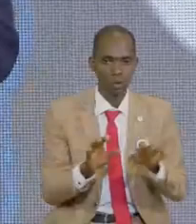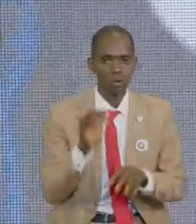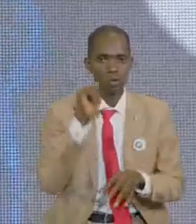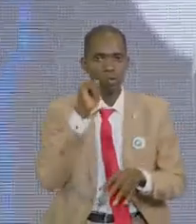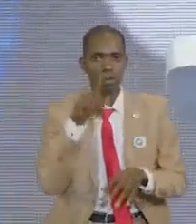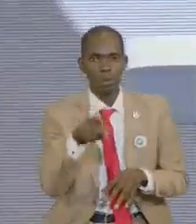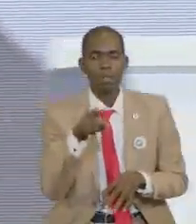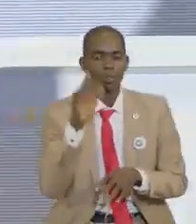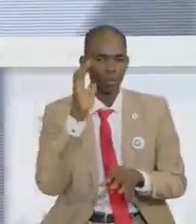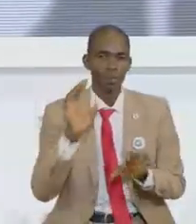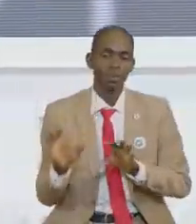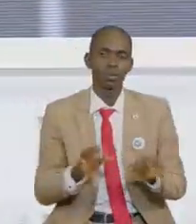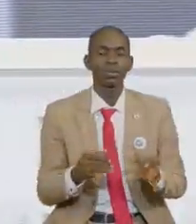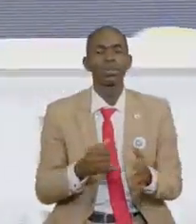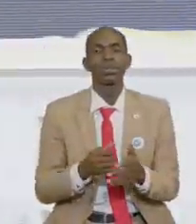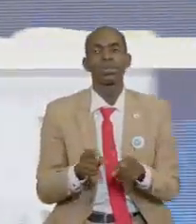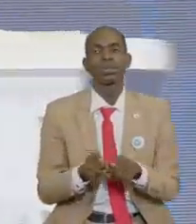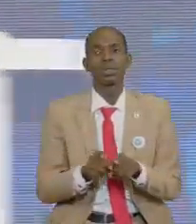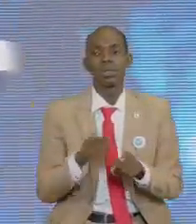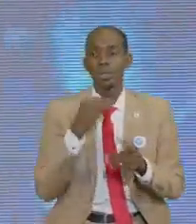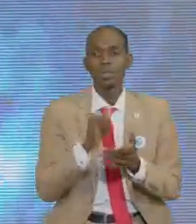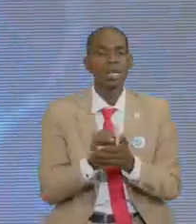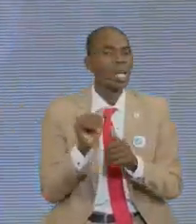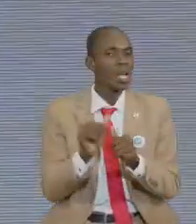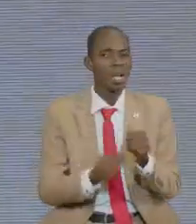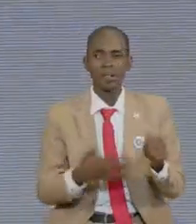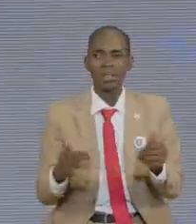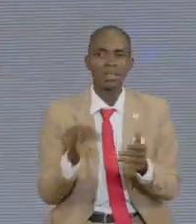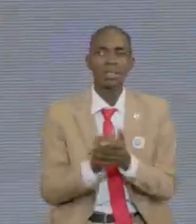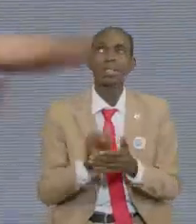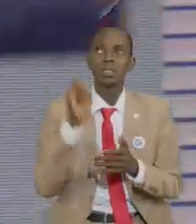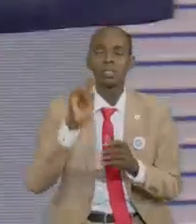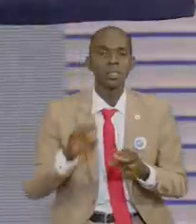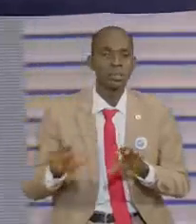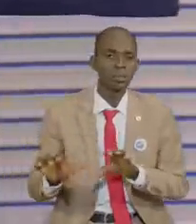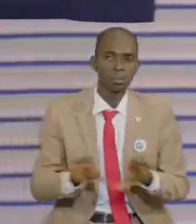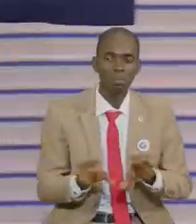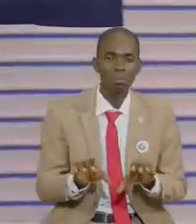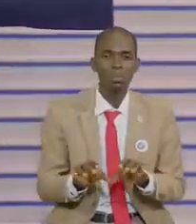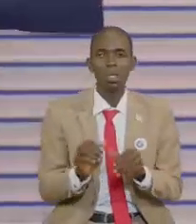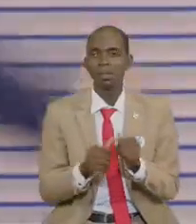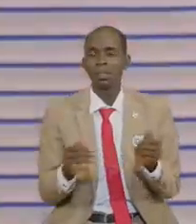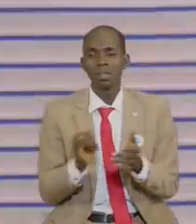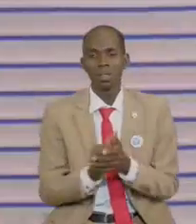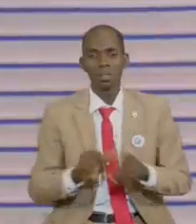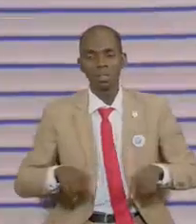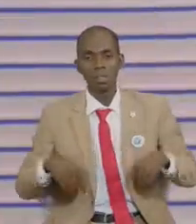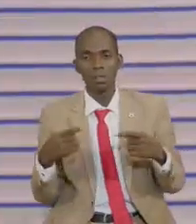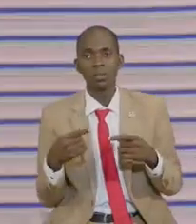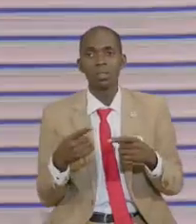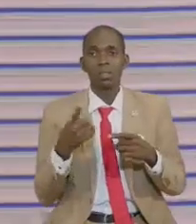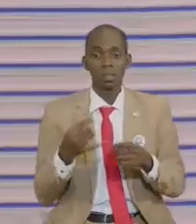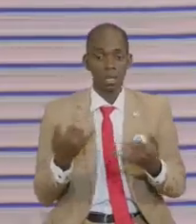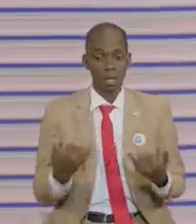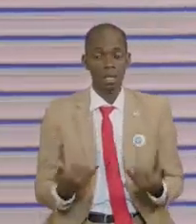It's telling us that everything that he did, every way he lived when he was here on earth, that now the way is open